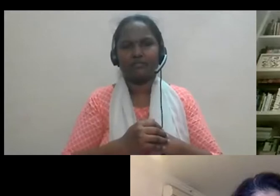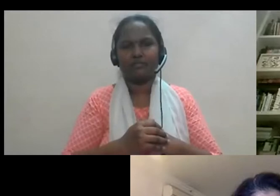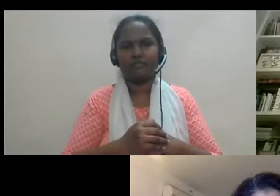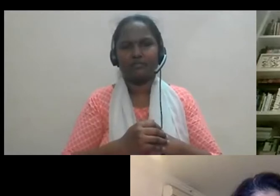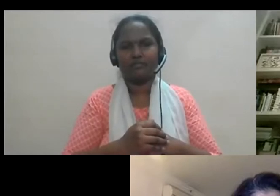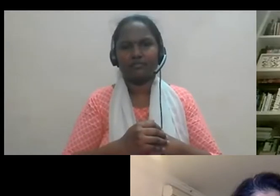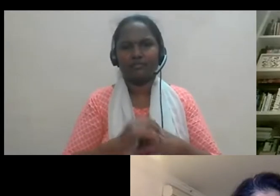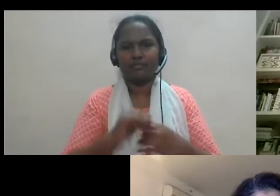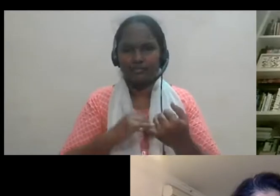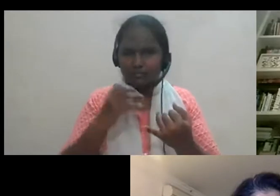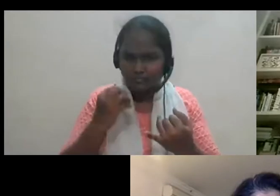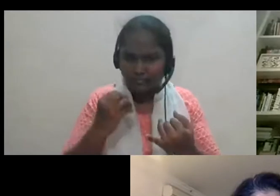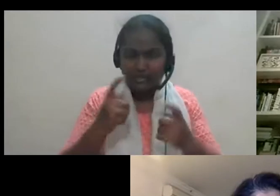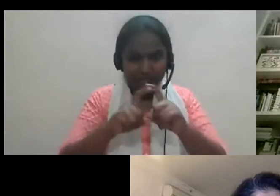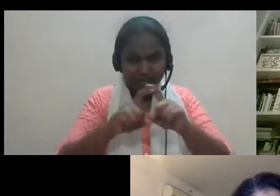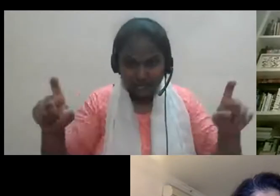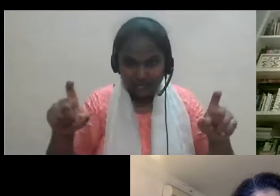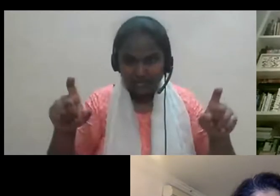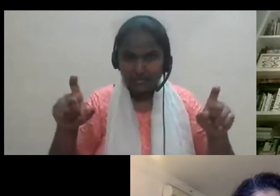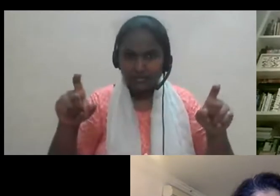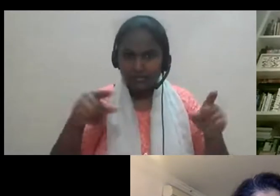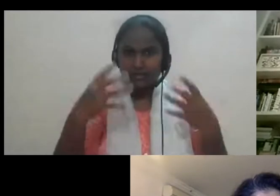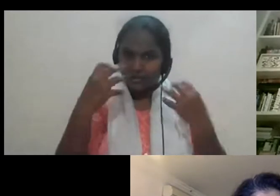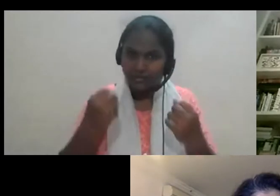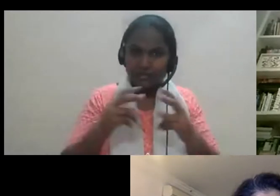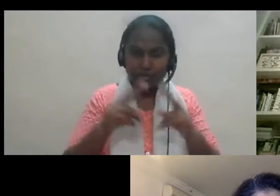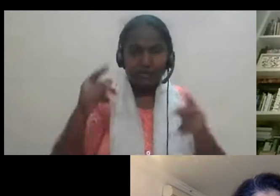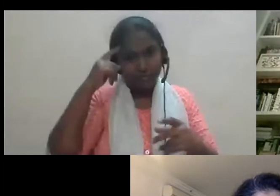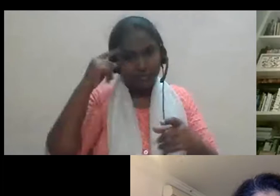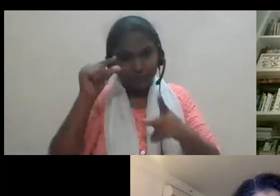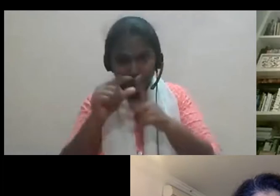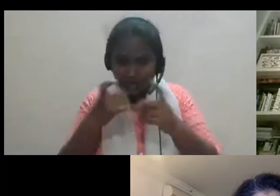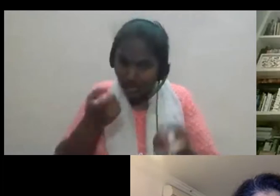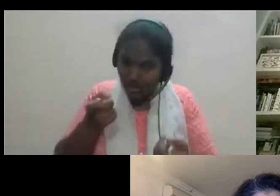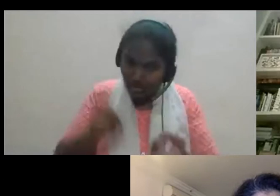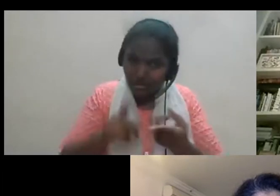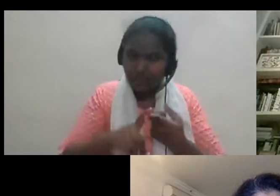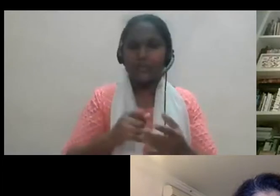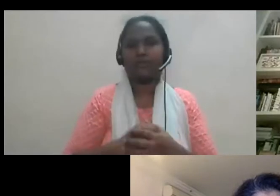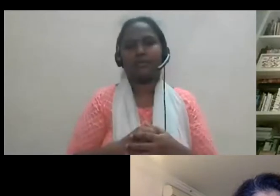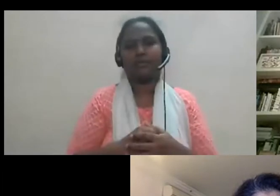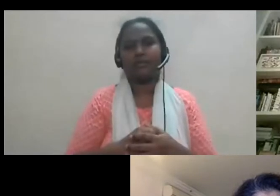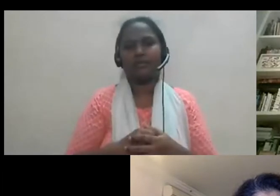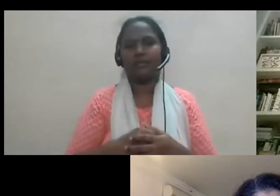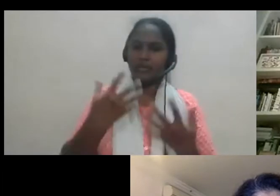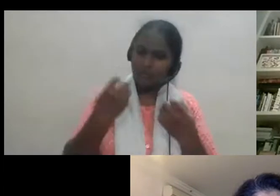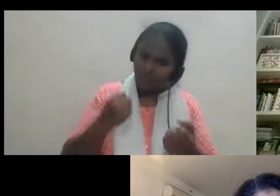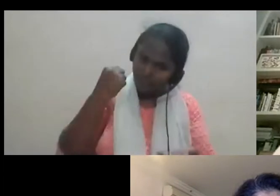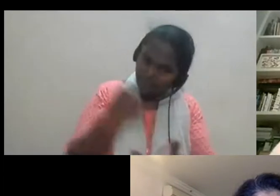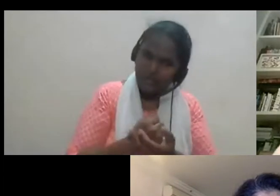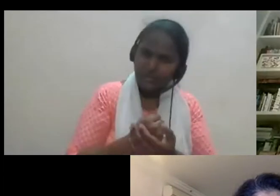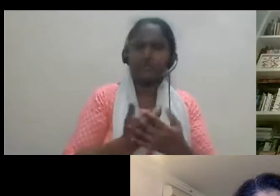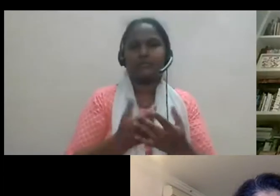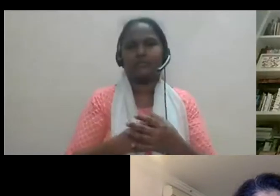so it's when it's so clear that they are very pertinent issues, that we must, you know, we